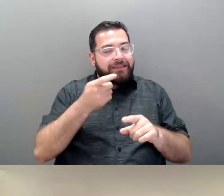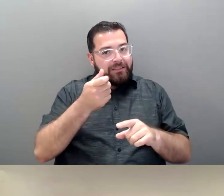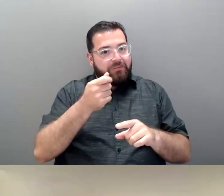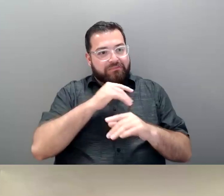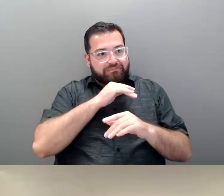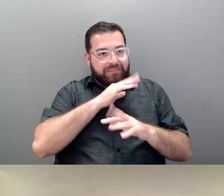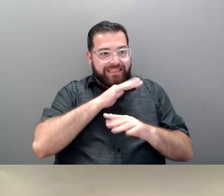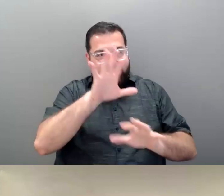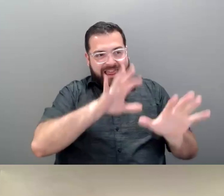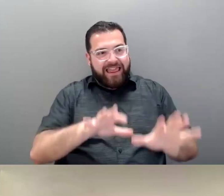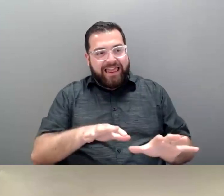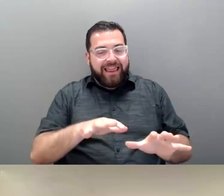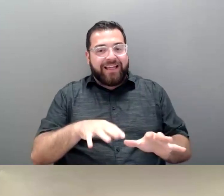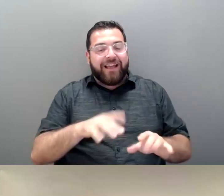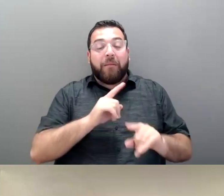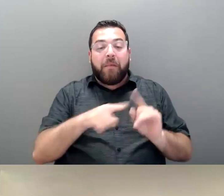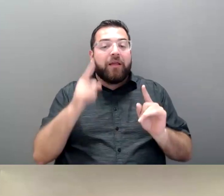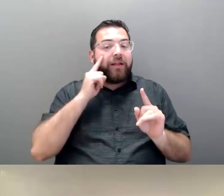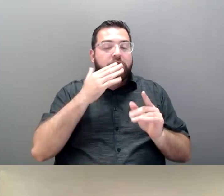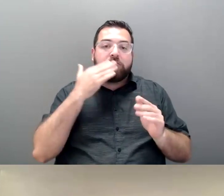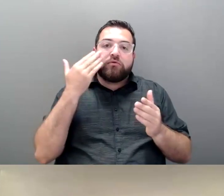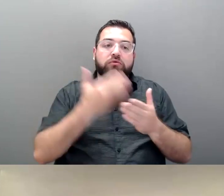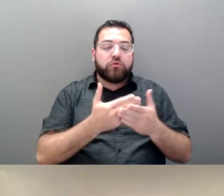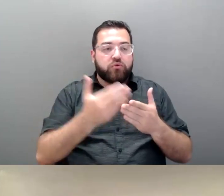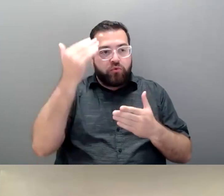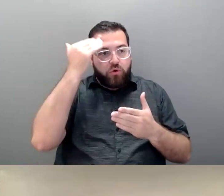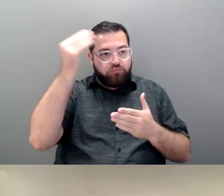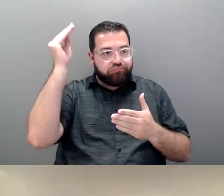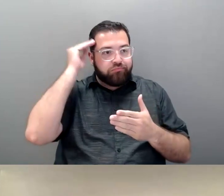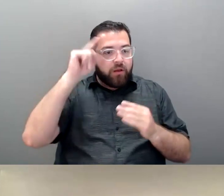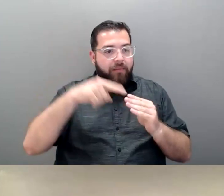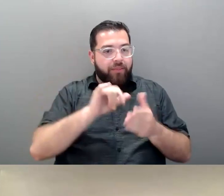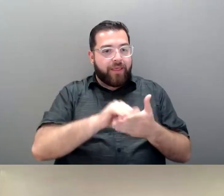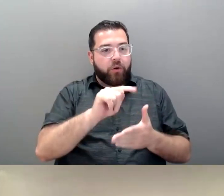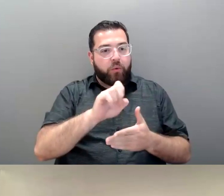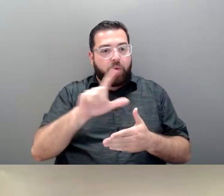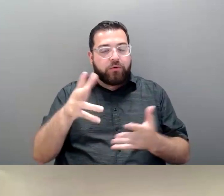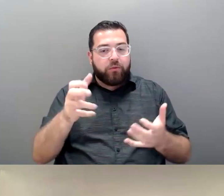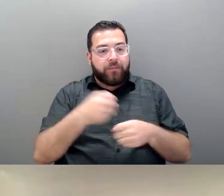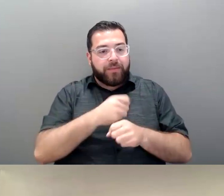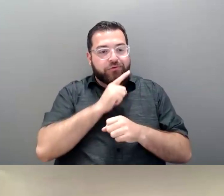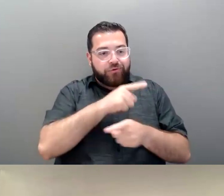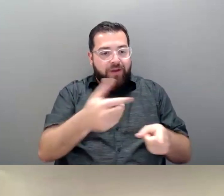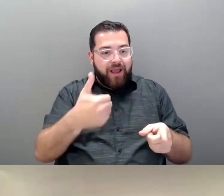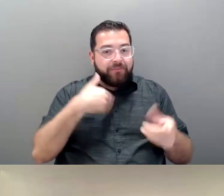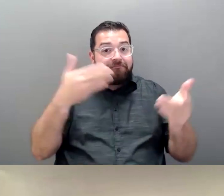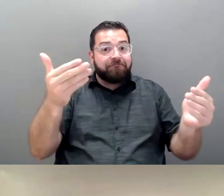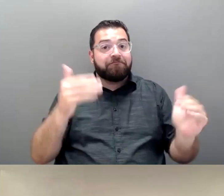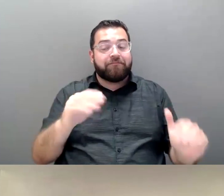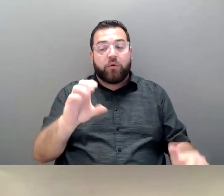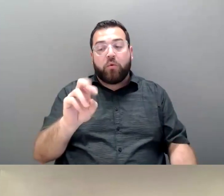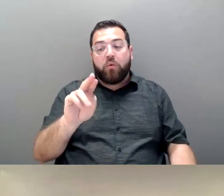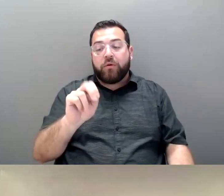little intense, but I think it's really good to know about. So I wanted to just make sure you had it. The next one, the Cornell one,